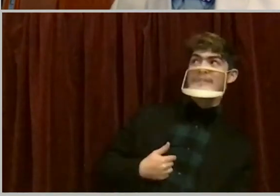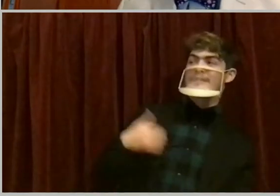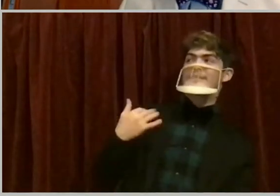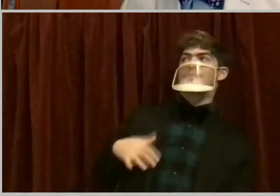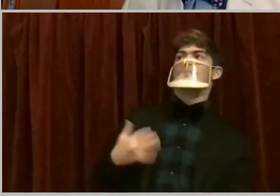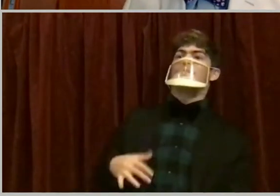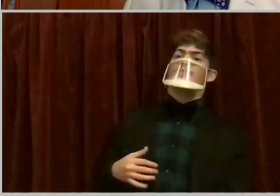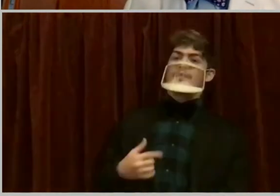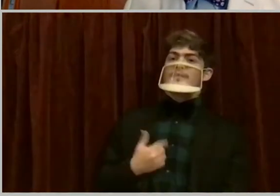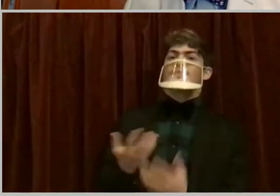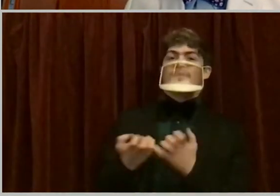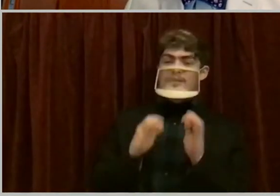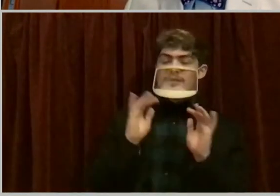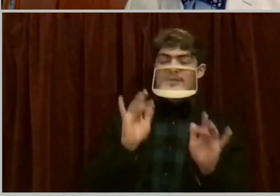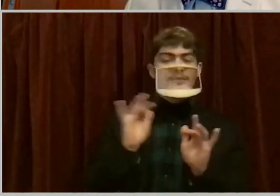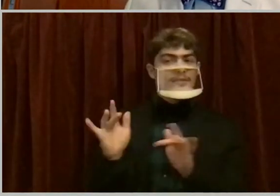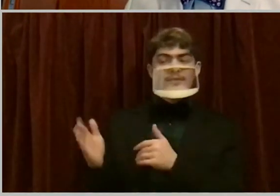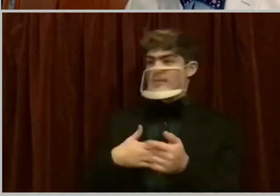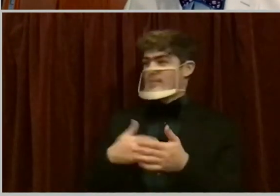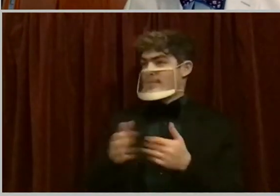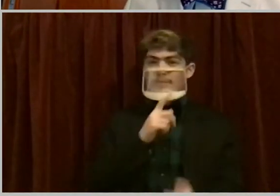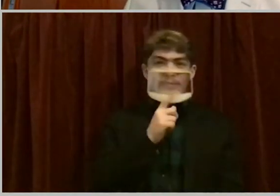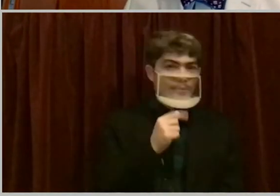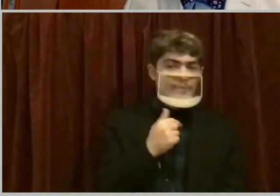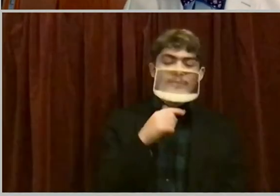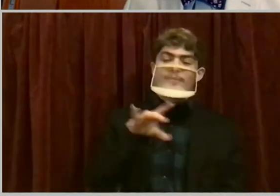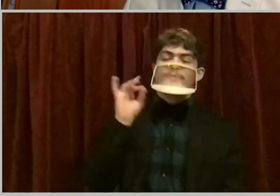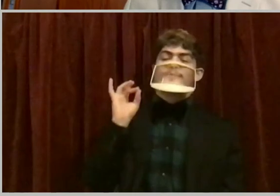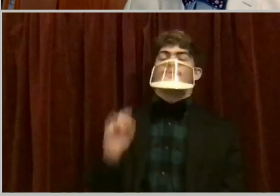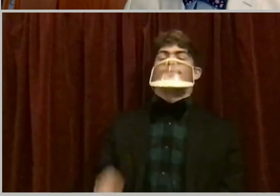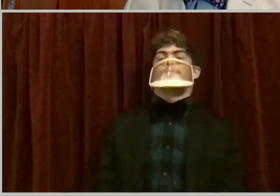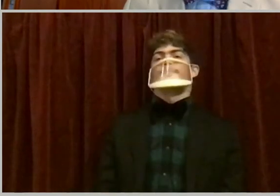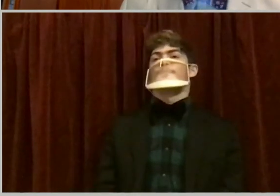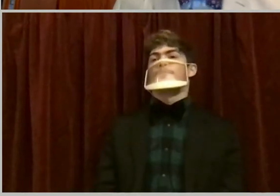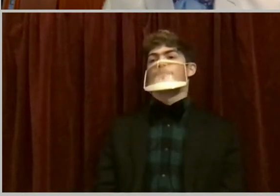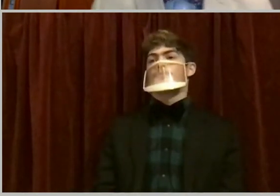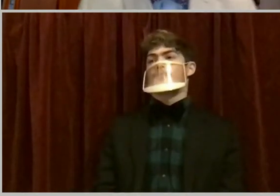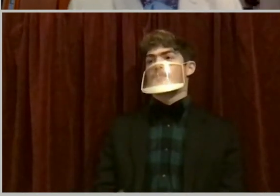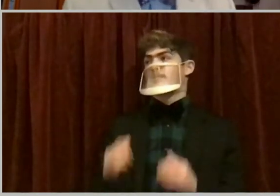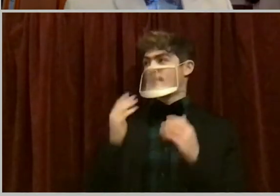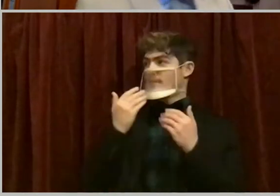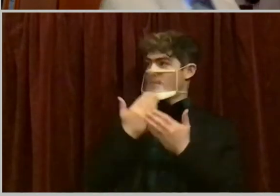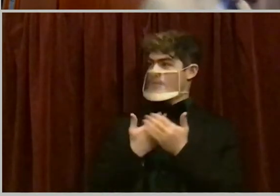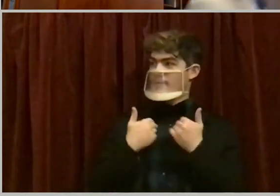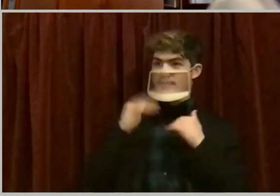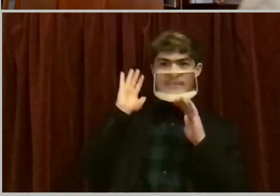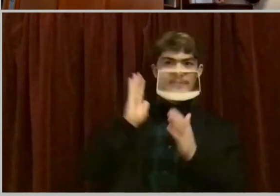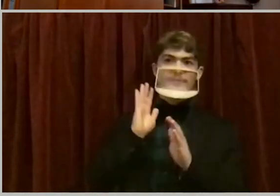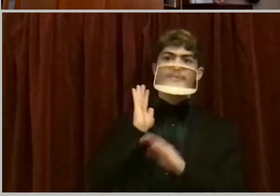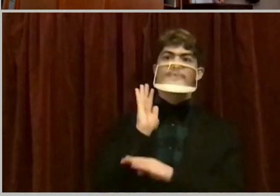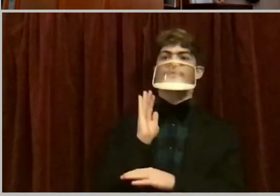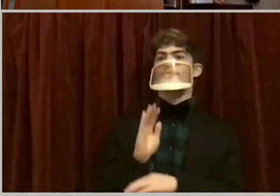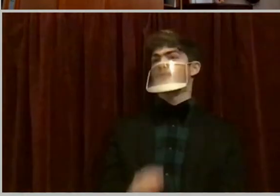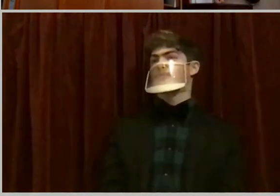the compassion that God has had on us. Have a great afternoon.